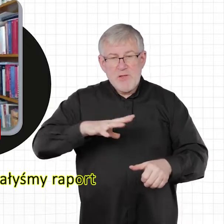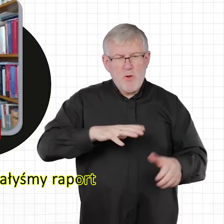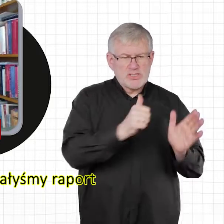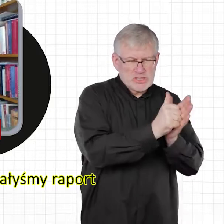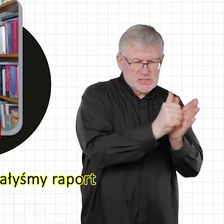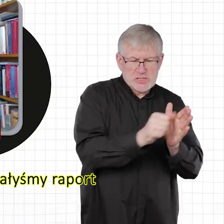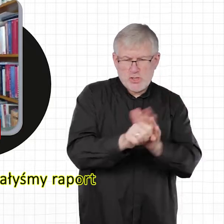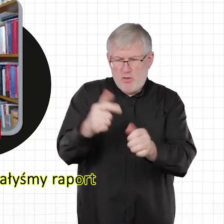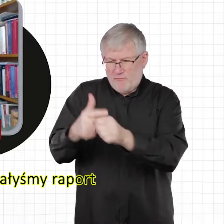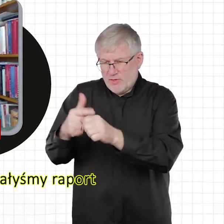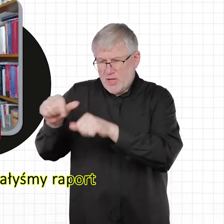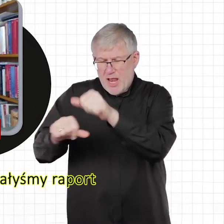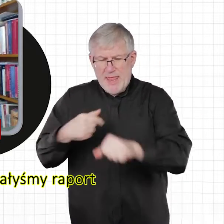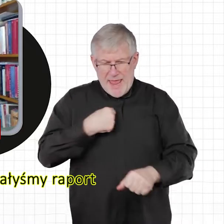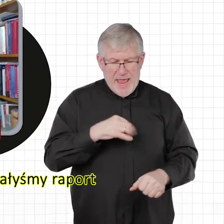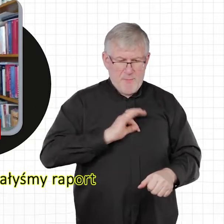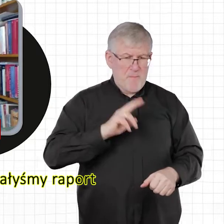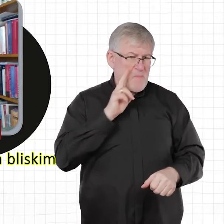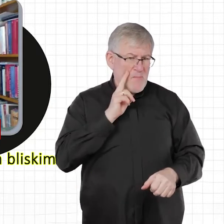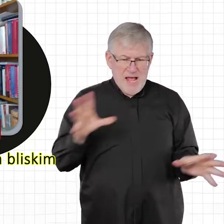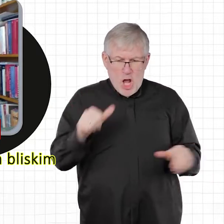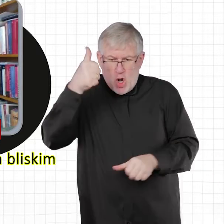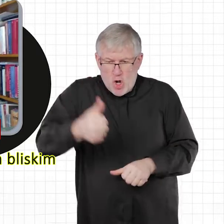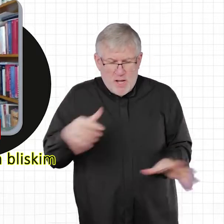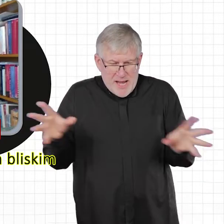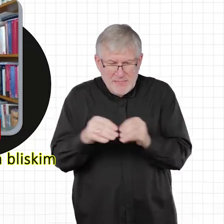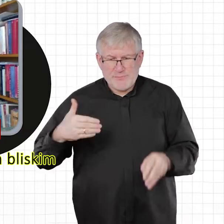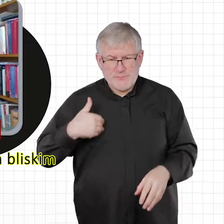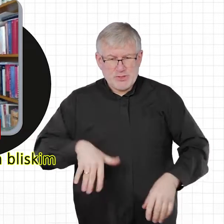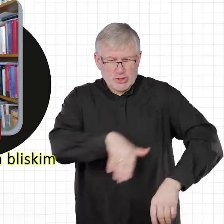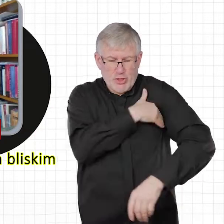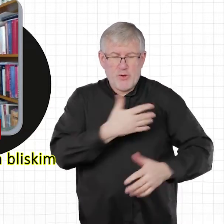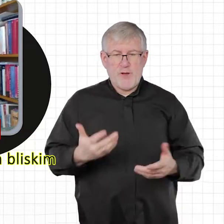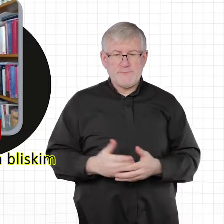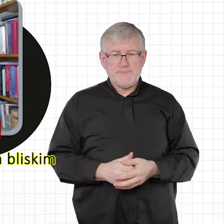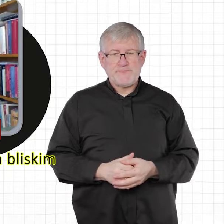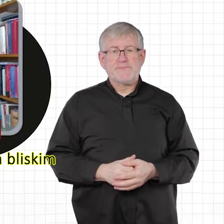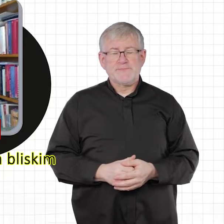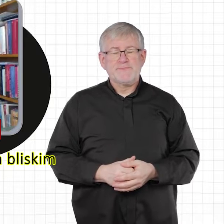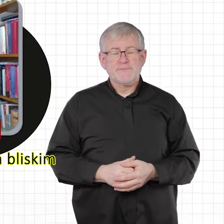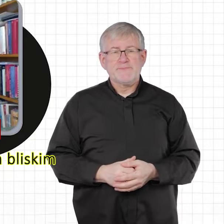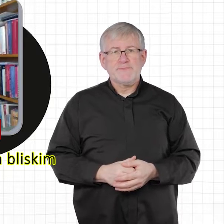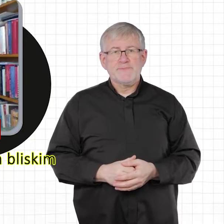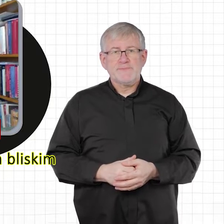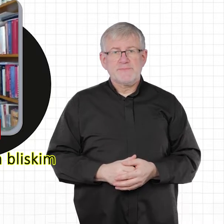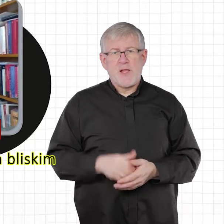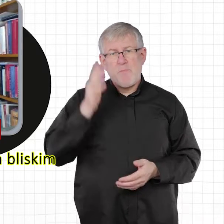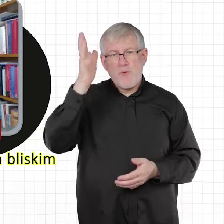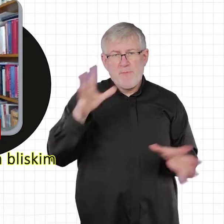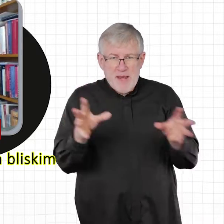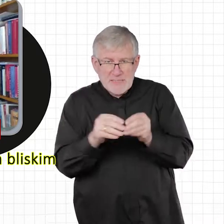says that for young women and girls, it's very important to have role models in very